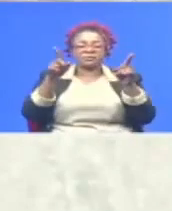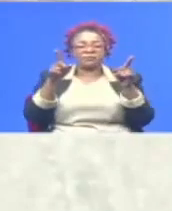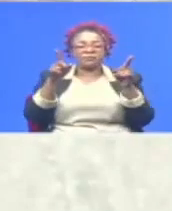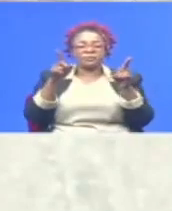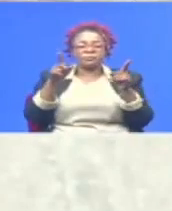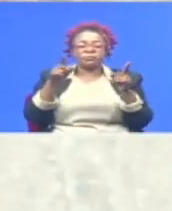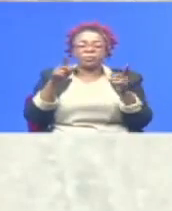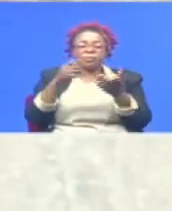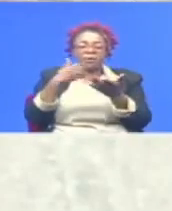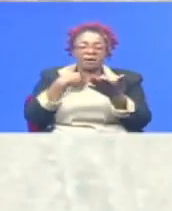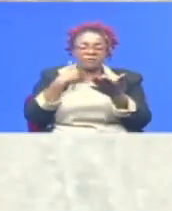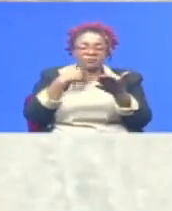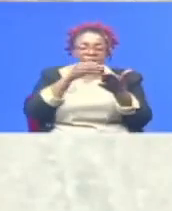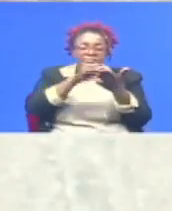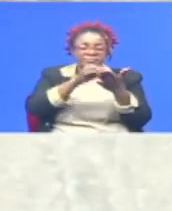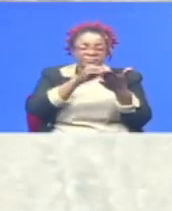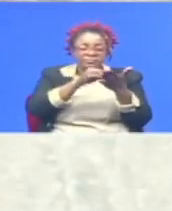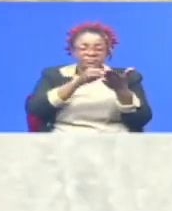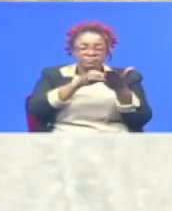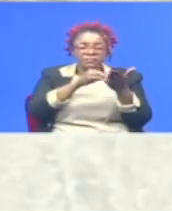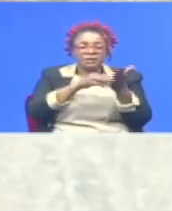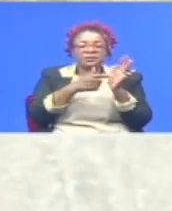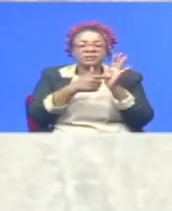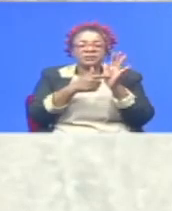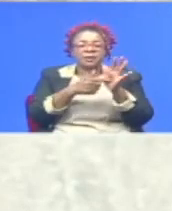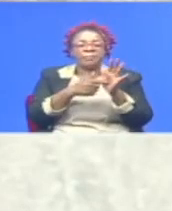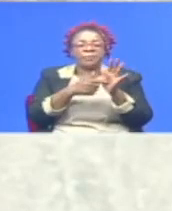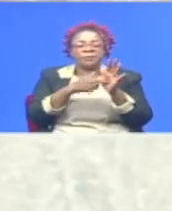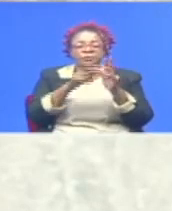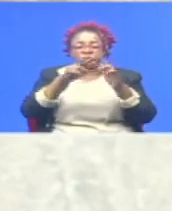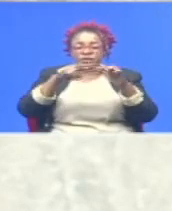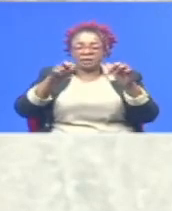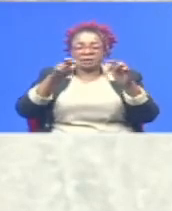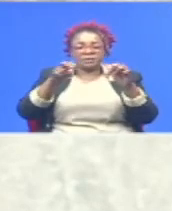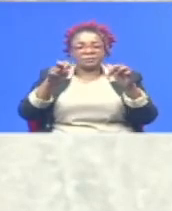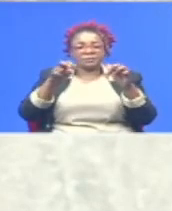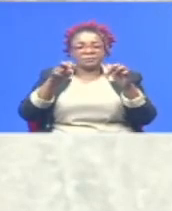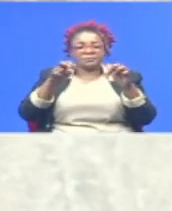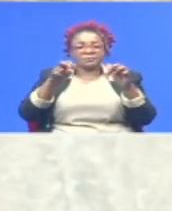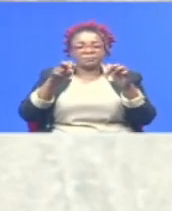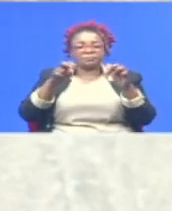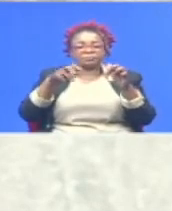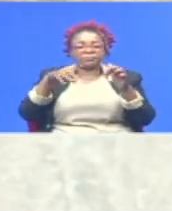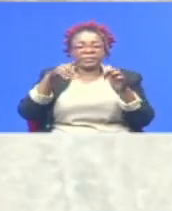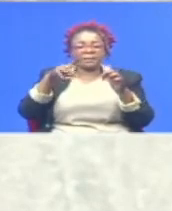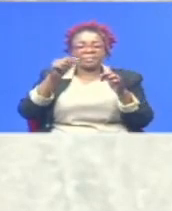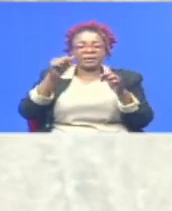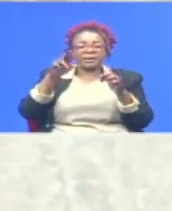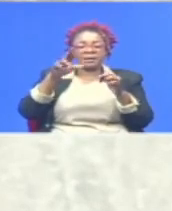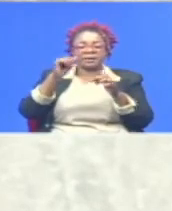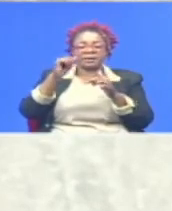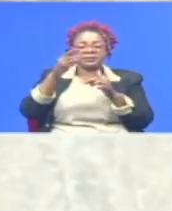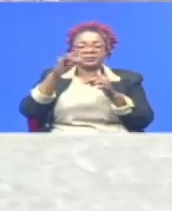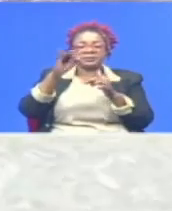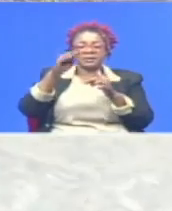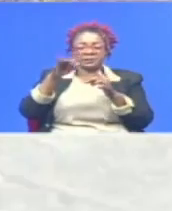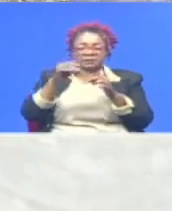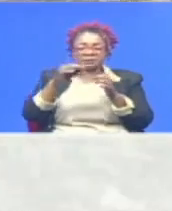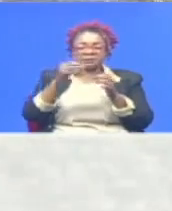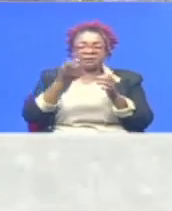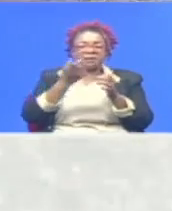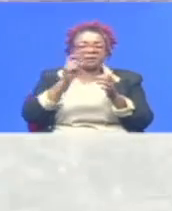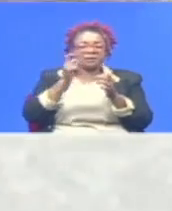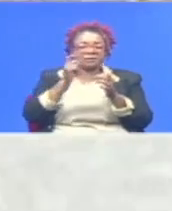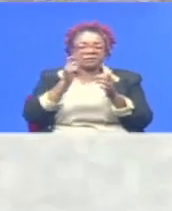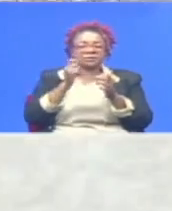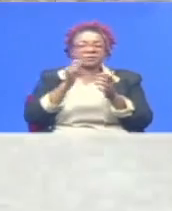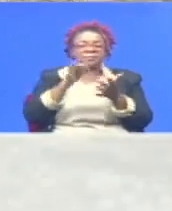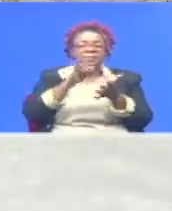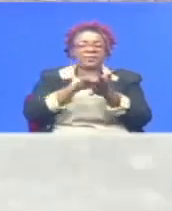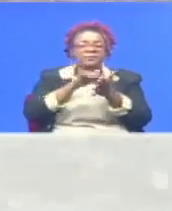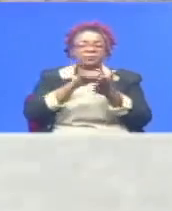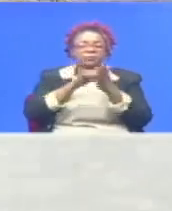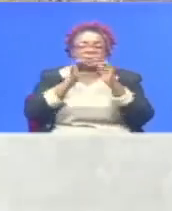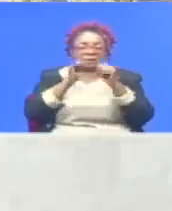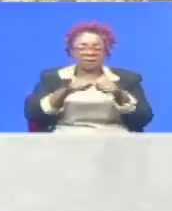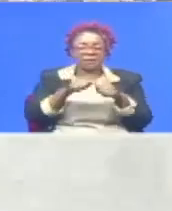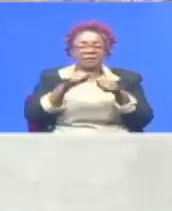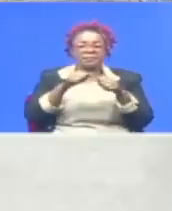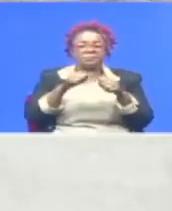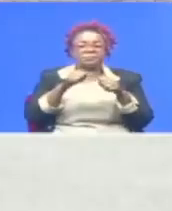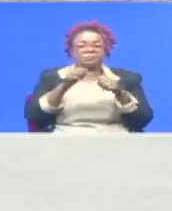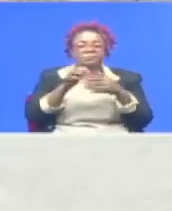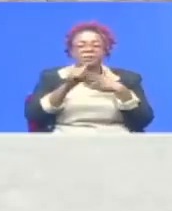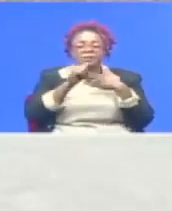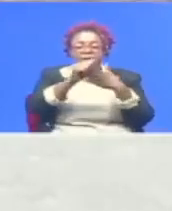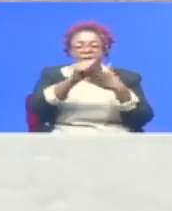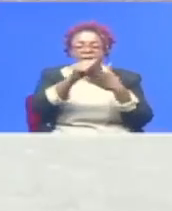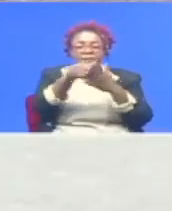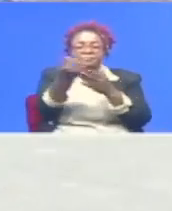fecal samples from the animal to check on parasite eggs in the fecal, so that we can be able to guide